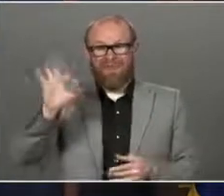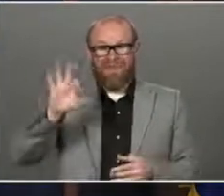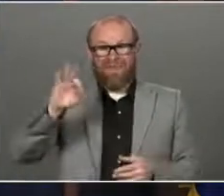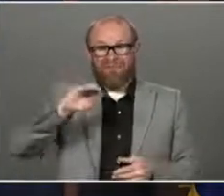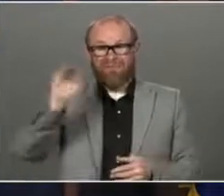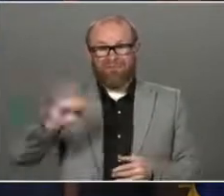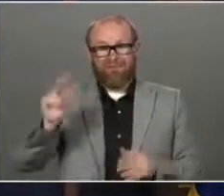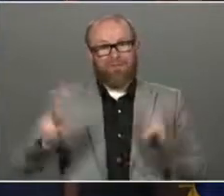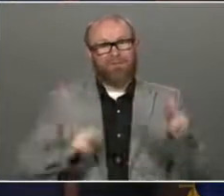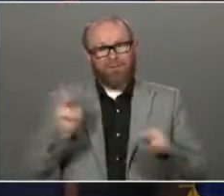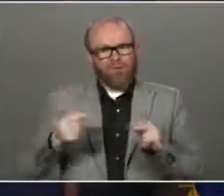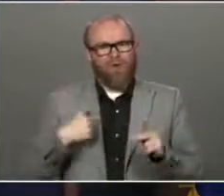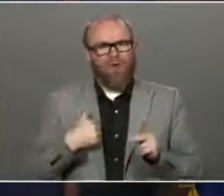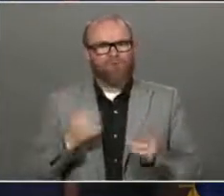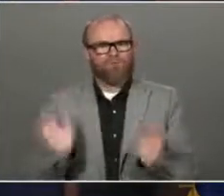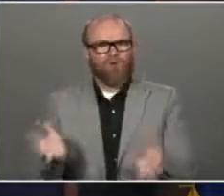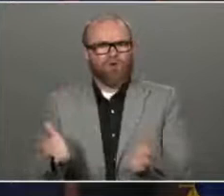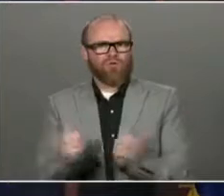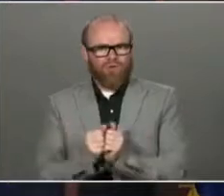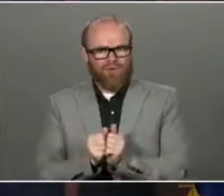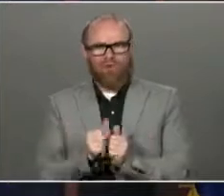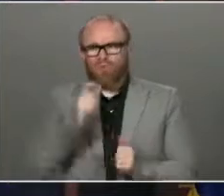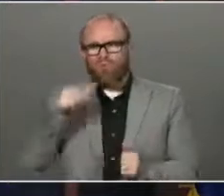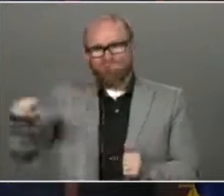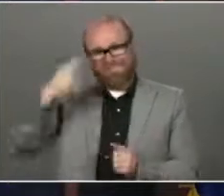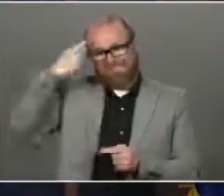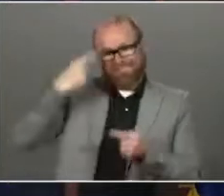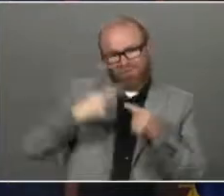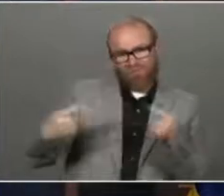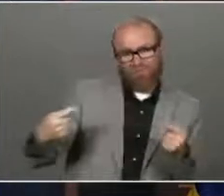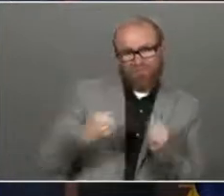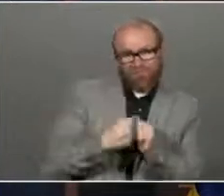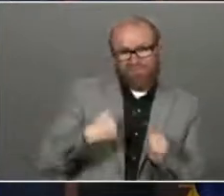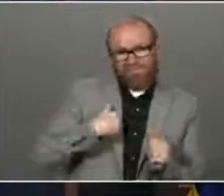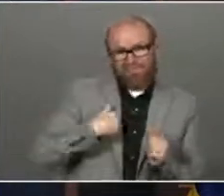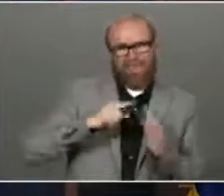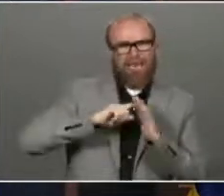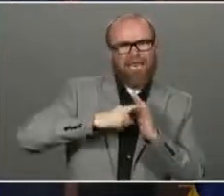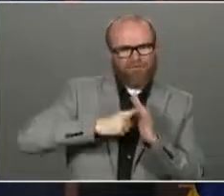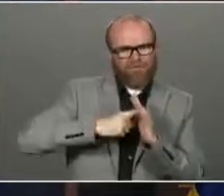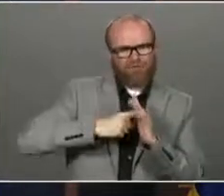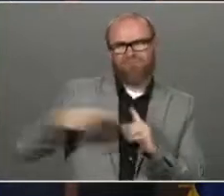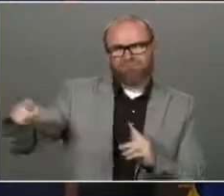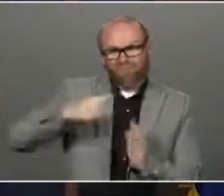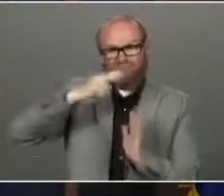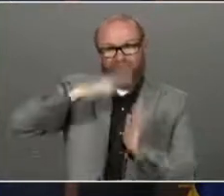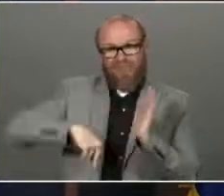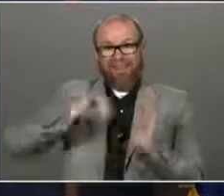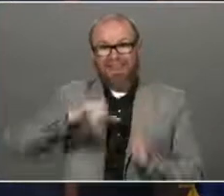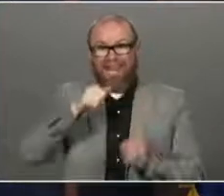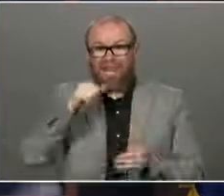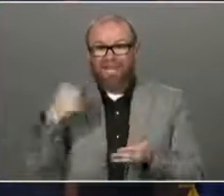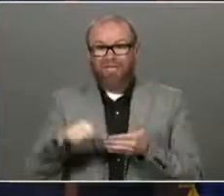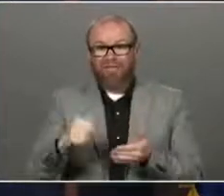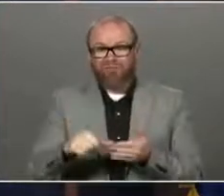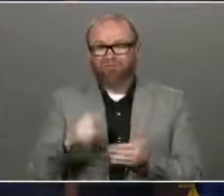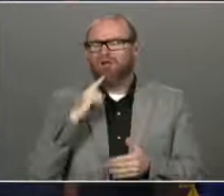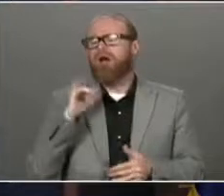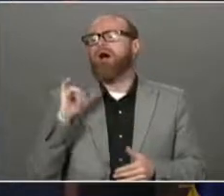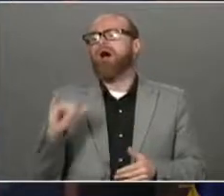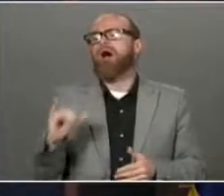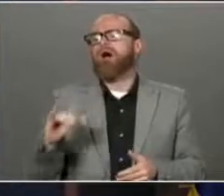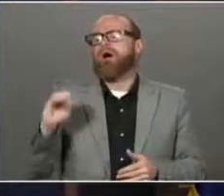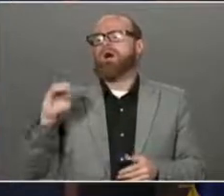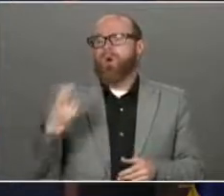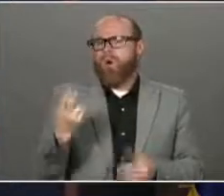the people I've talked to who disagreed with me initially, who actually read the letter, said, I totally understand where you're